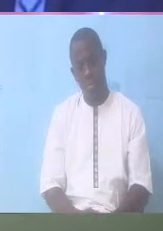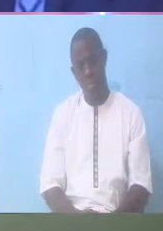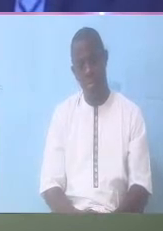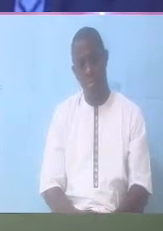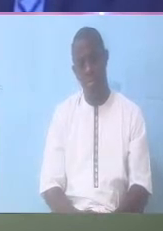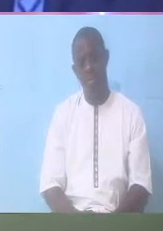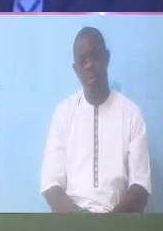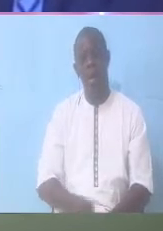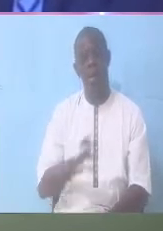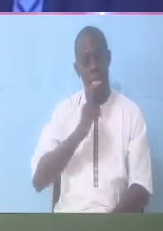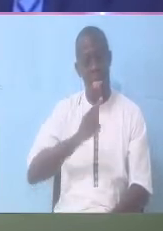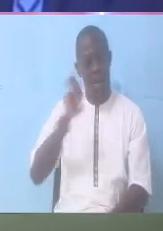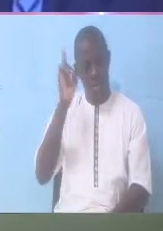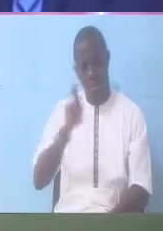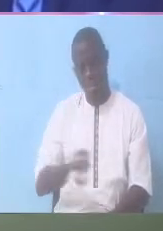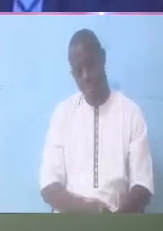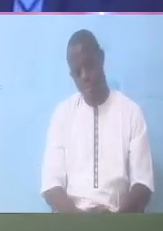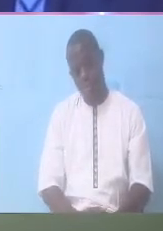Tallahi.